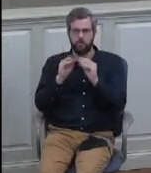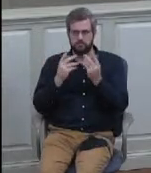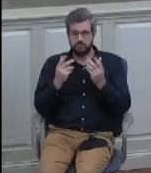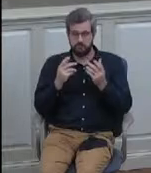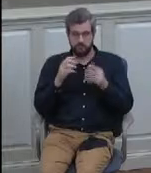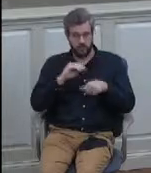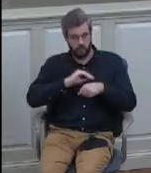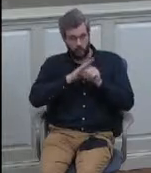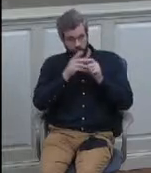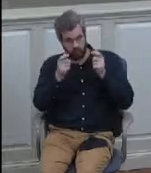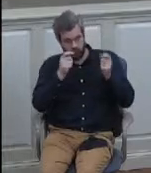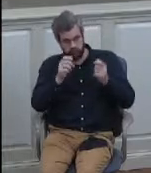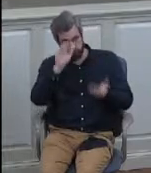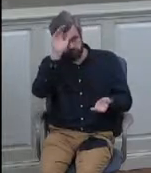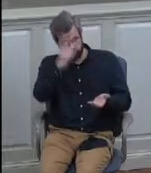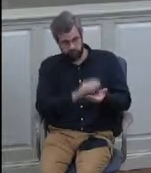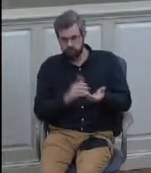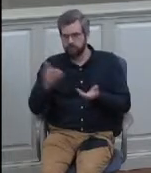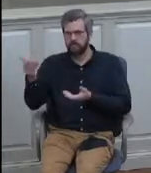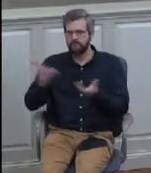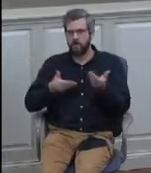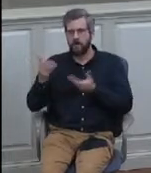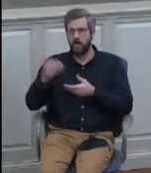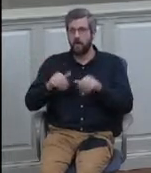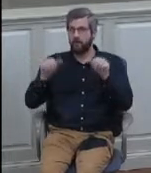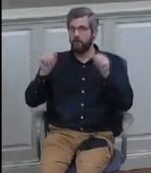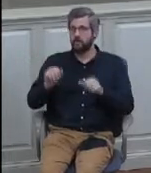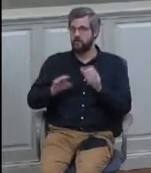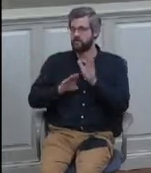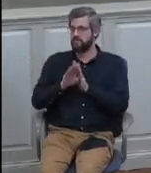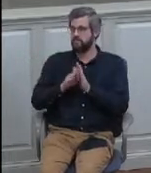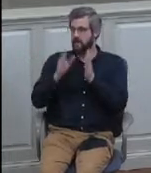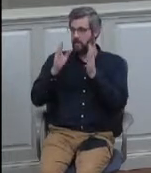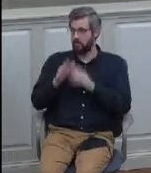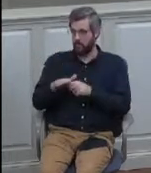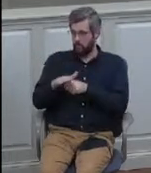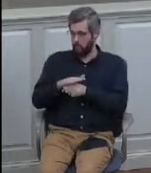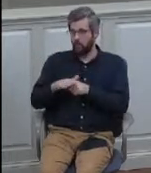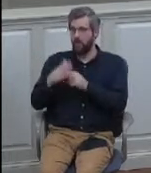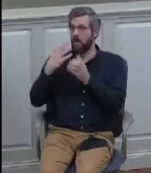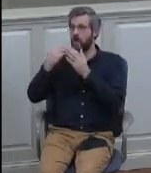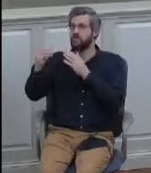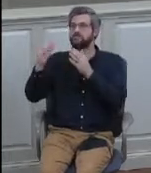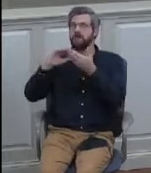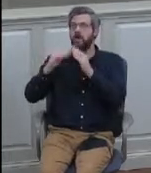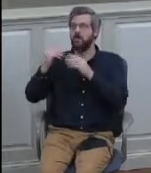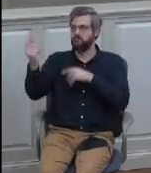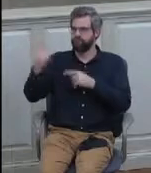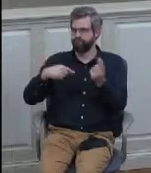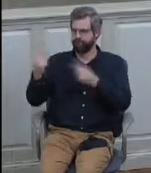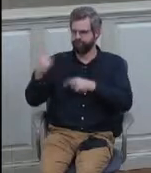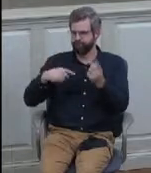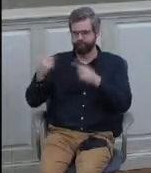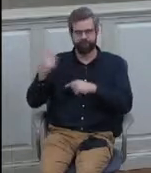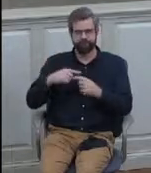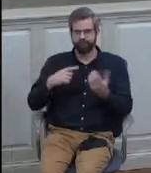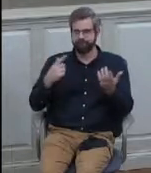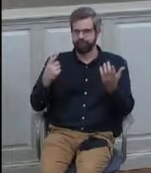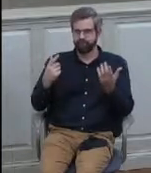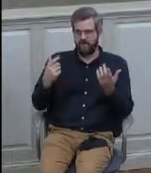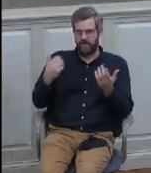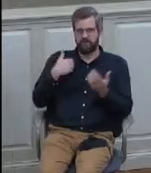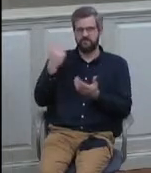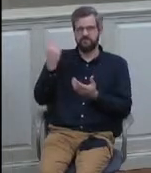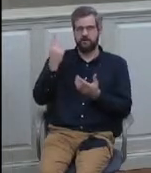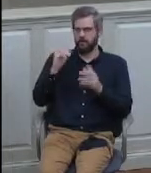control, and invite potential developers from here or from out of town to come in, and we could maybe have some of this stuff put